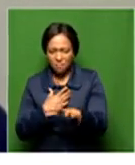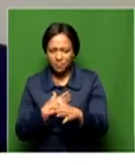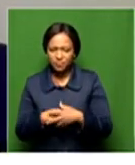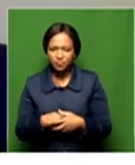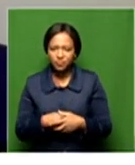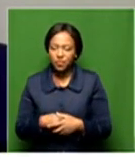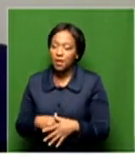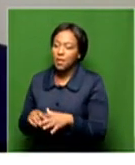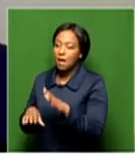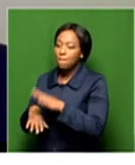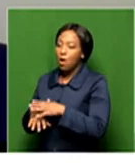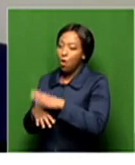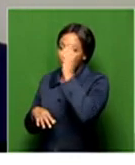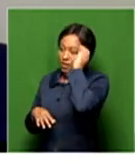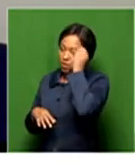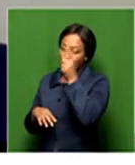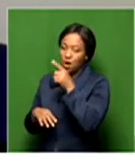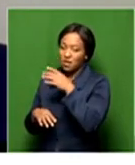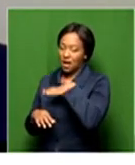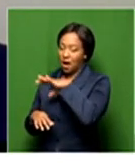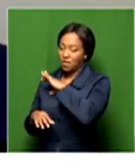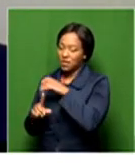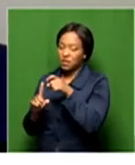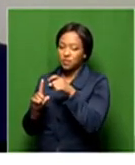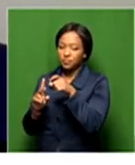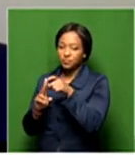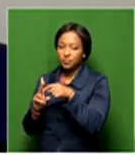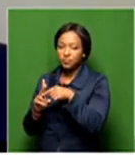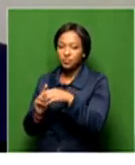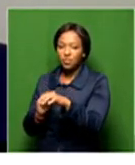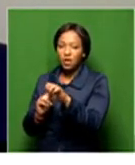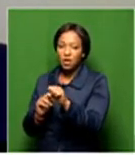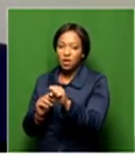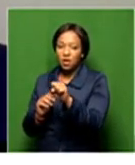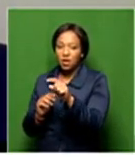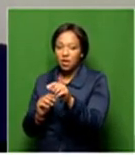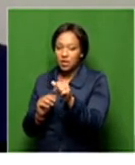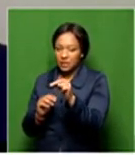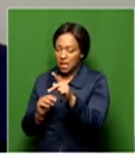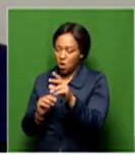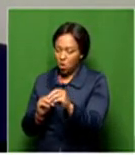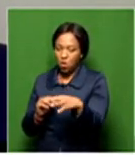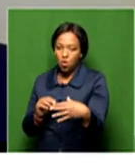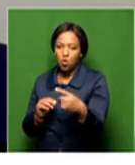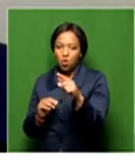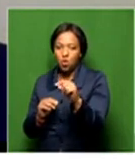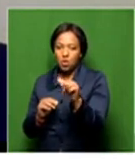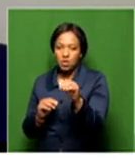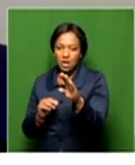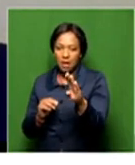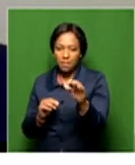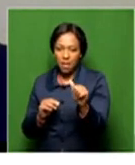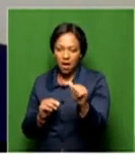And another interesting character in this book is that of Stenko Tababa, a priest that uses his